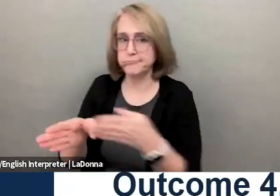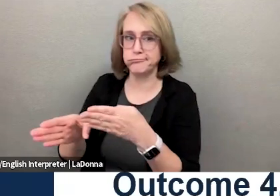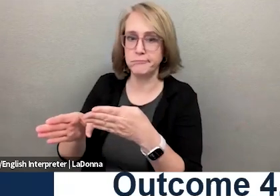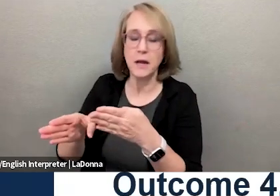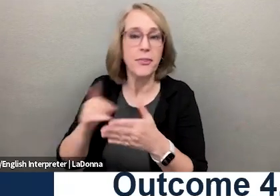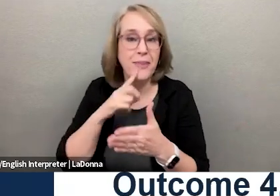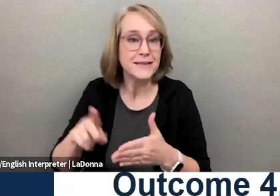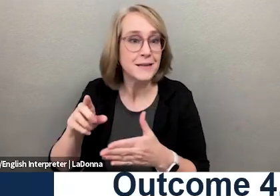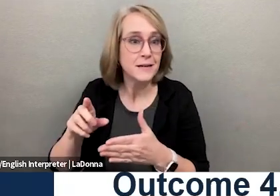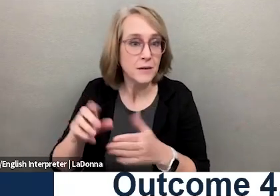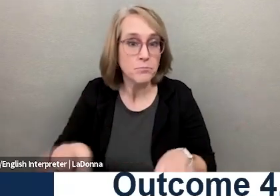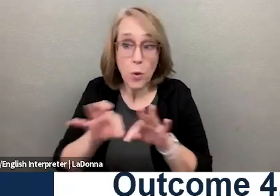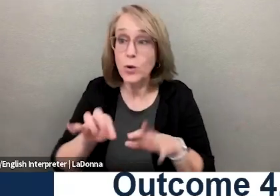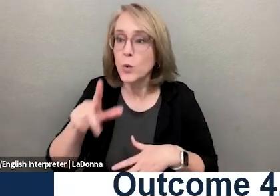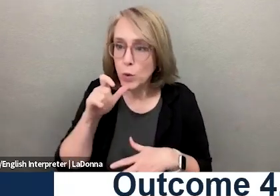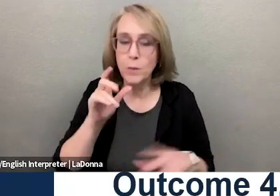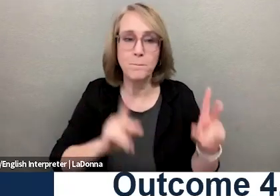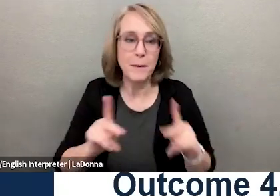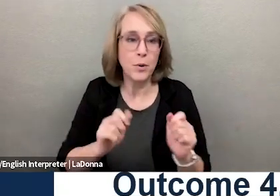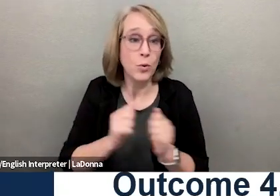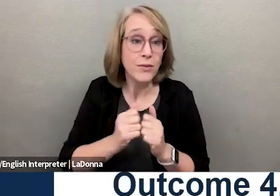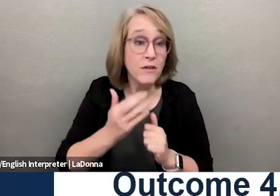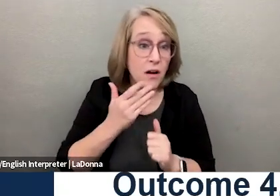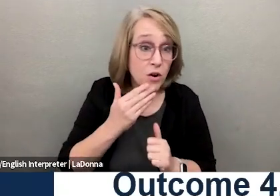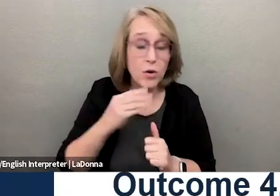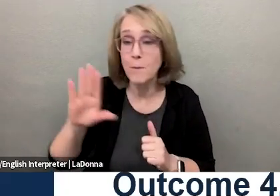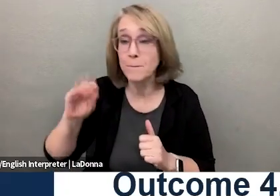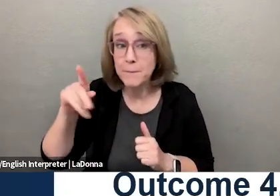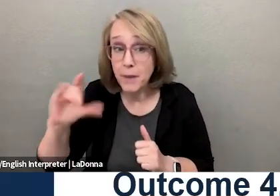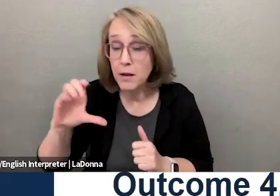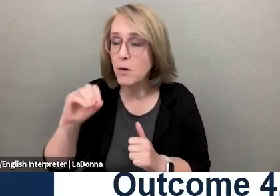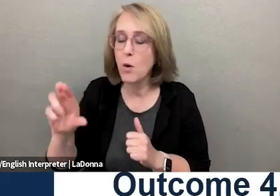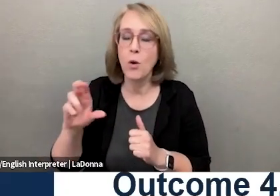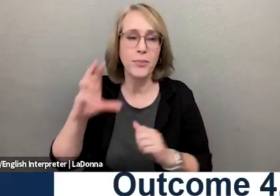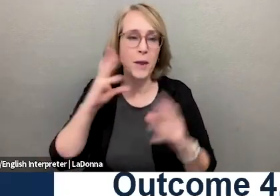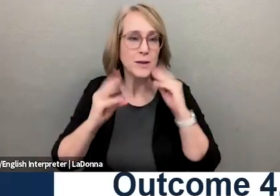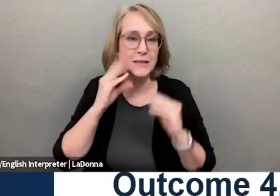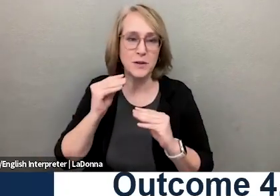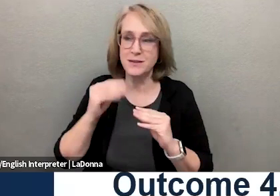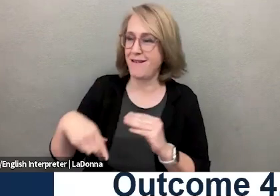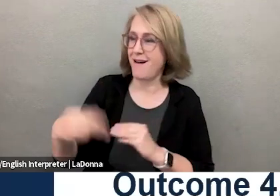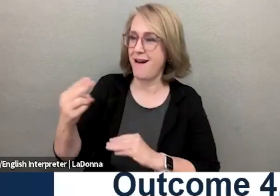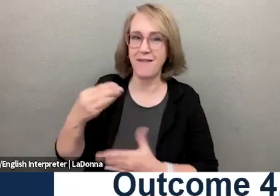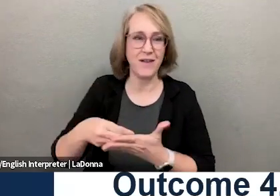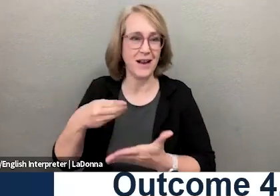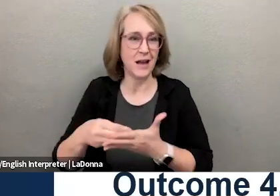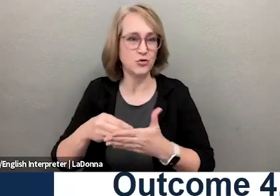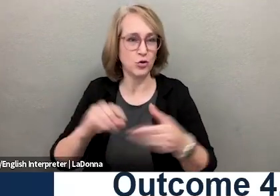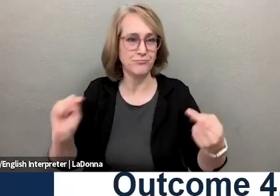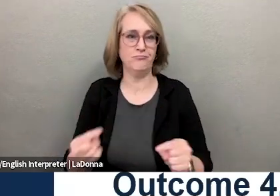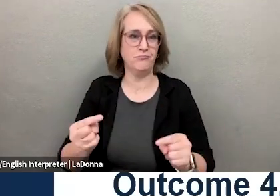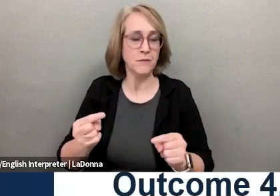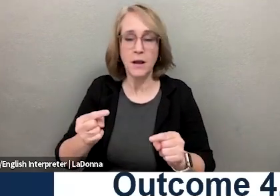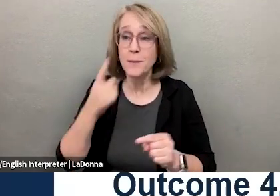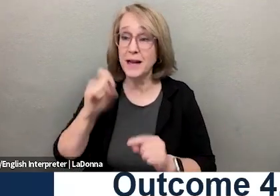especially true for caregivers who are people of color, who also experience higher financial strain and impacts as a result of providing